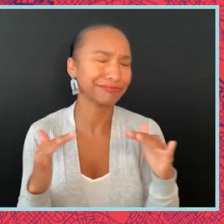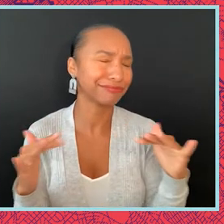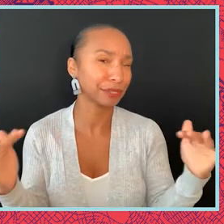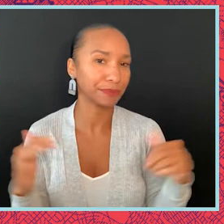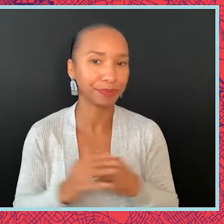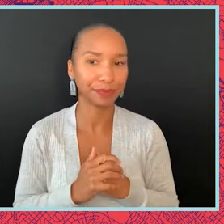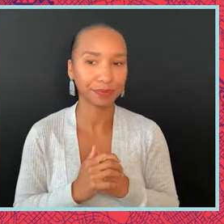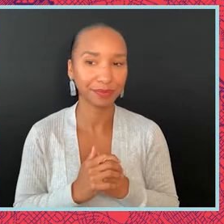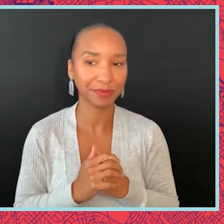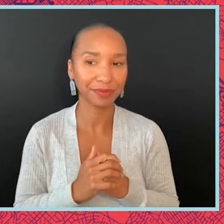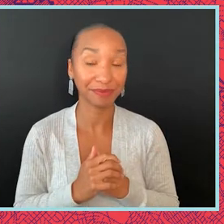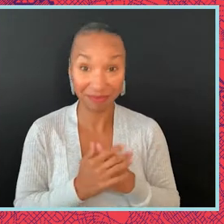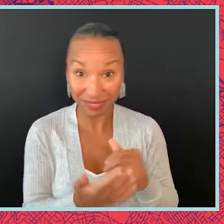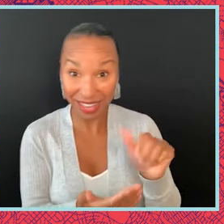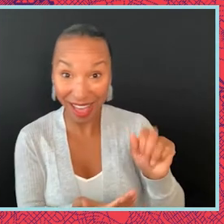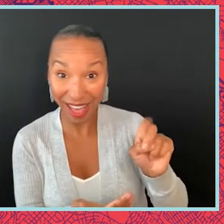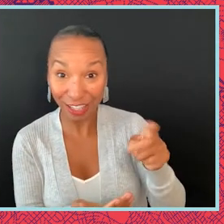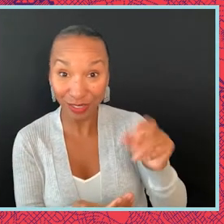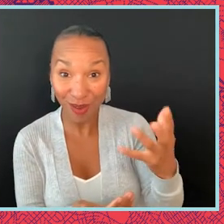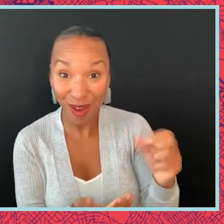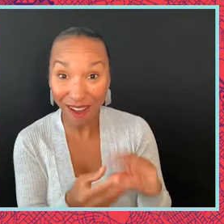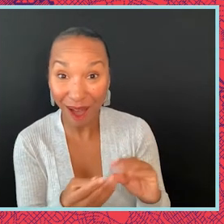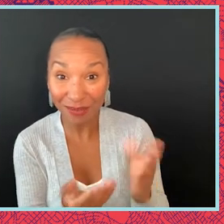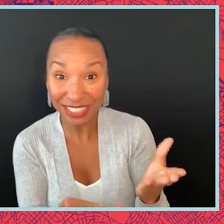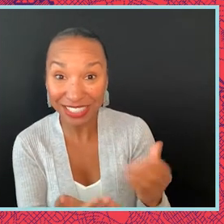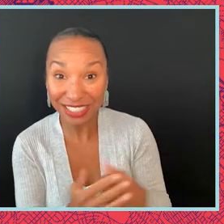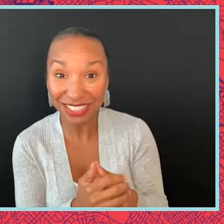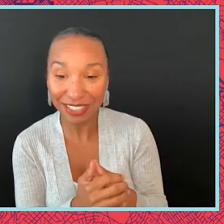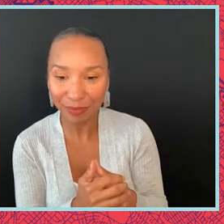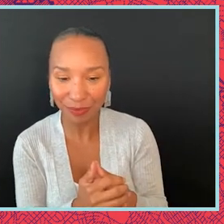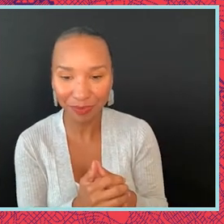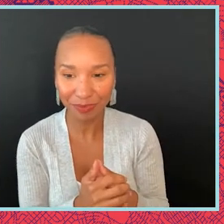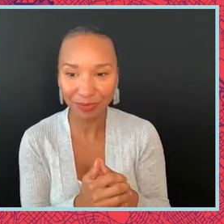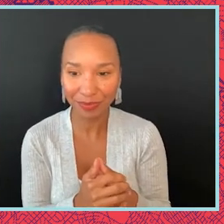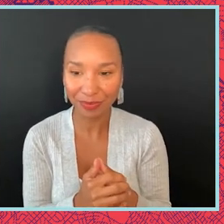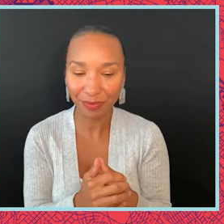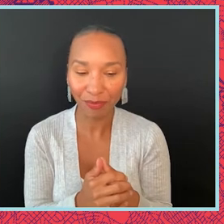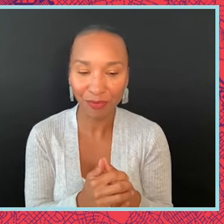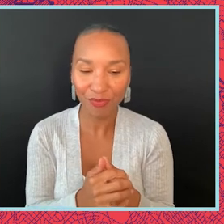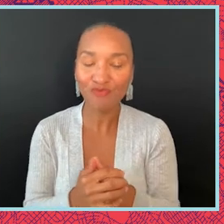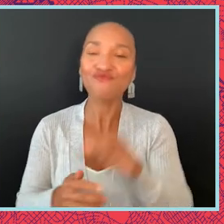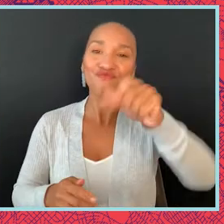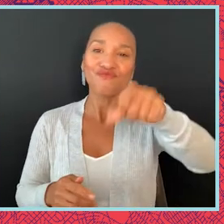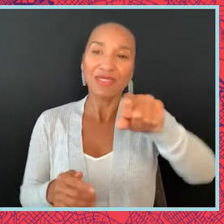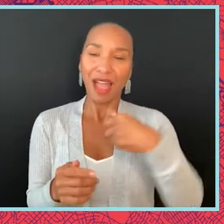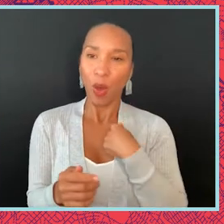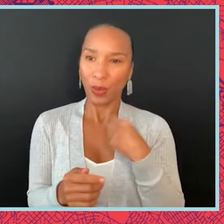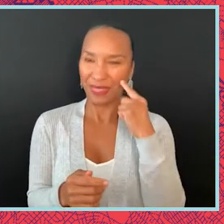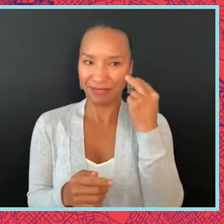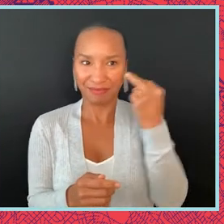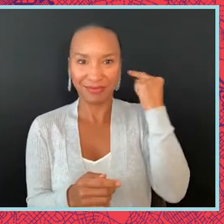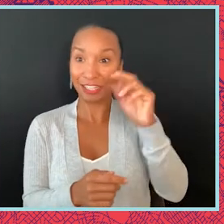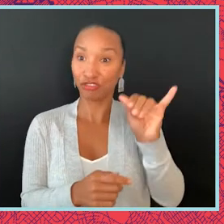on and on. Andrea, you look like you want to jump in here. Well, no, I was just thinking, I mean, because we do think about what happened